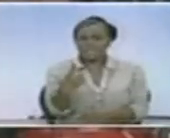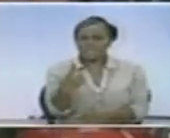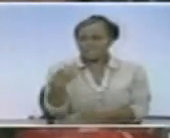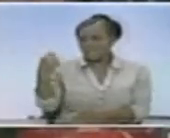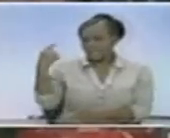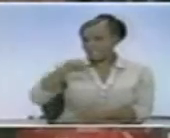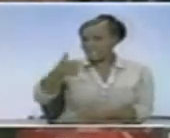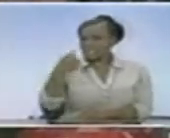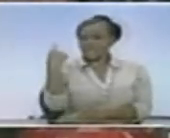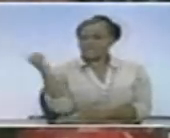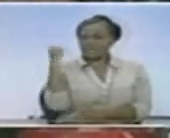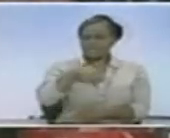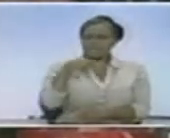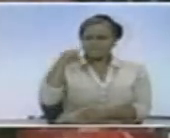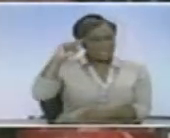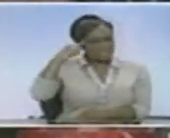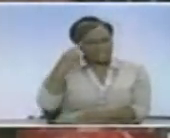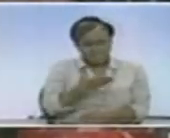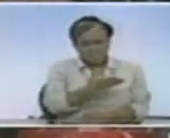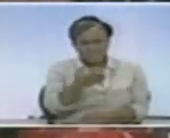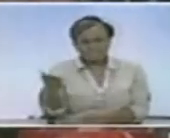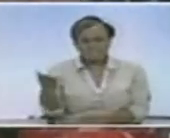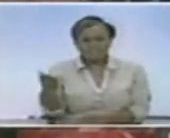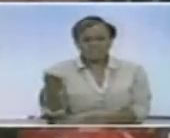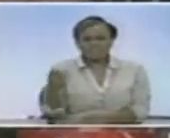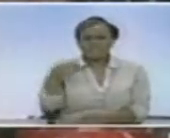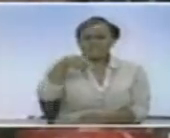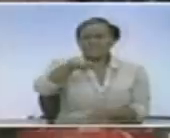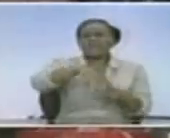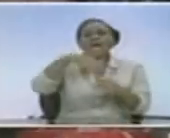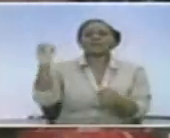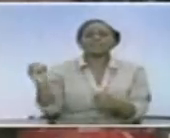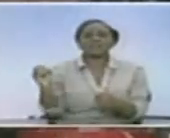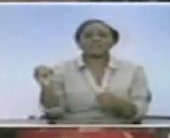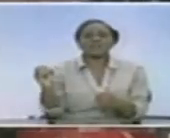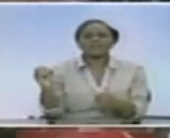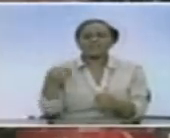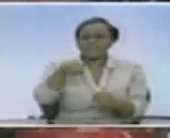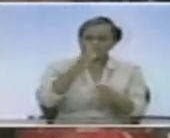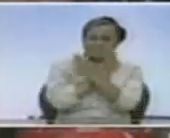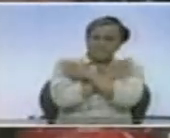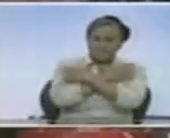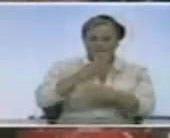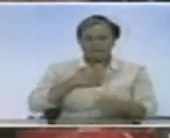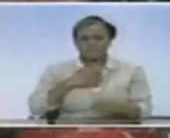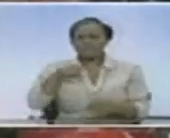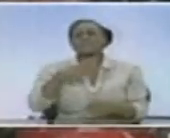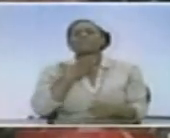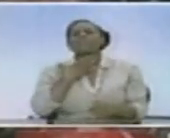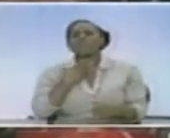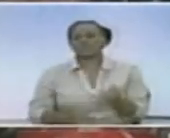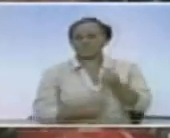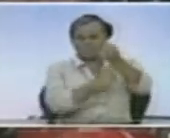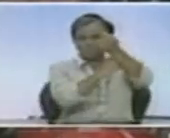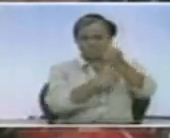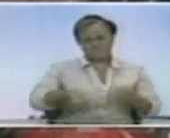day, I think those people are on our side, and they are our friends, and they would like to support us.